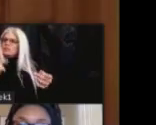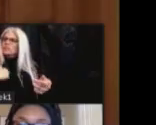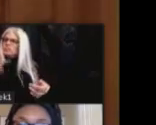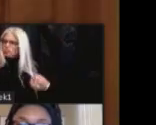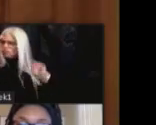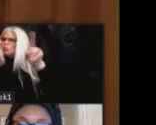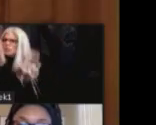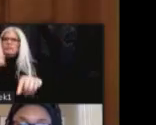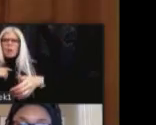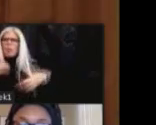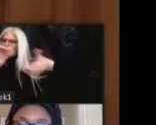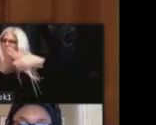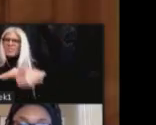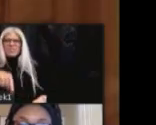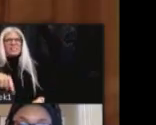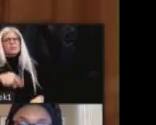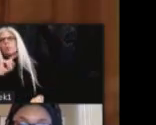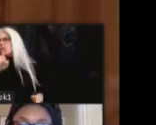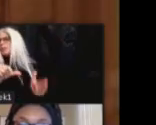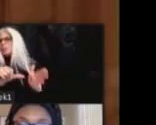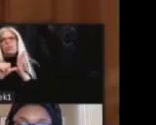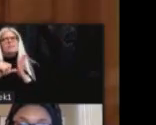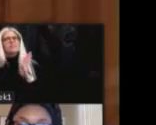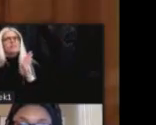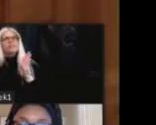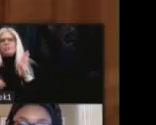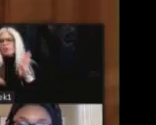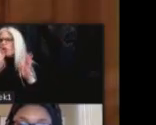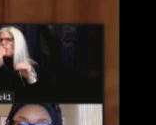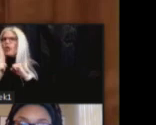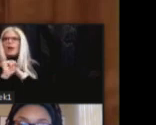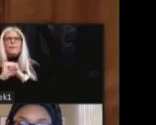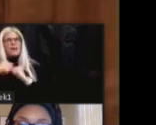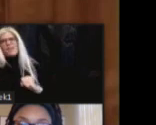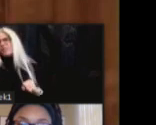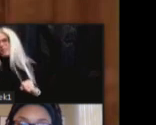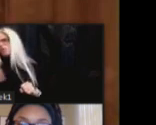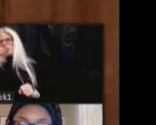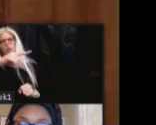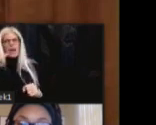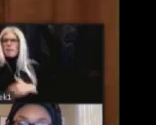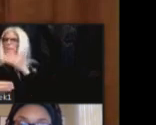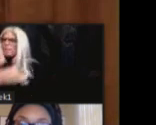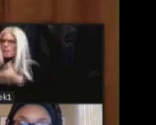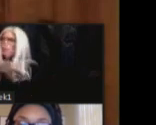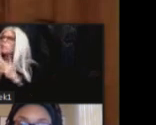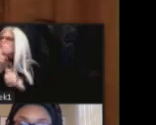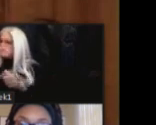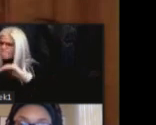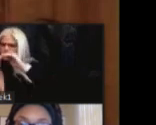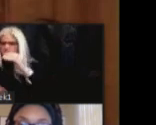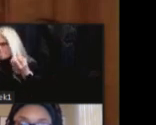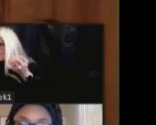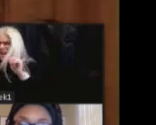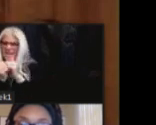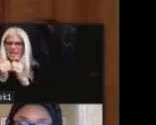really impressive campaign, and I think that you all are approaching it with a really thoughtful mind, which is, I